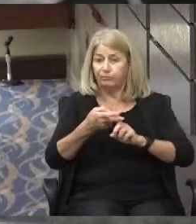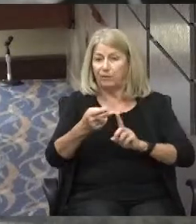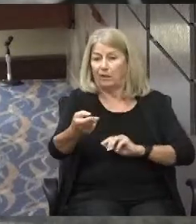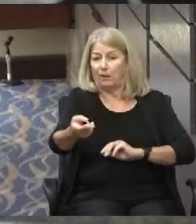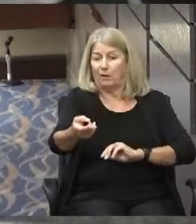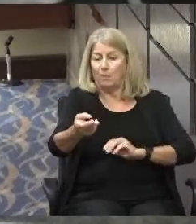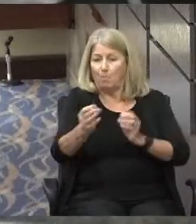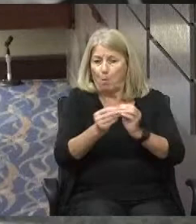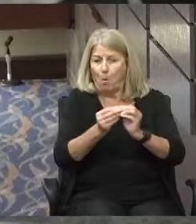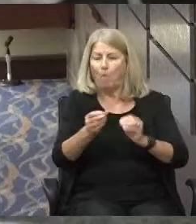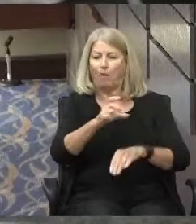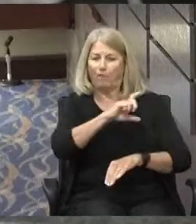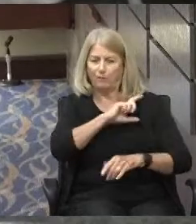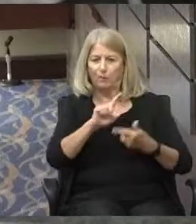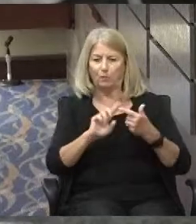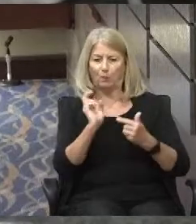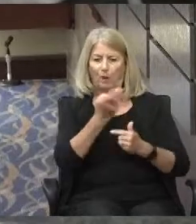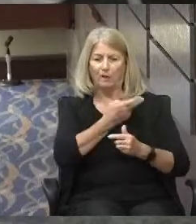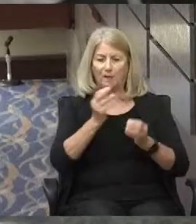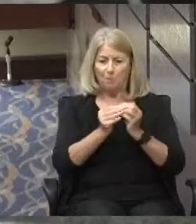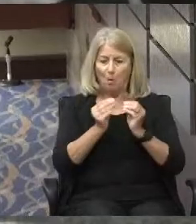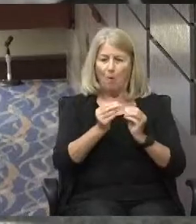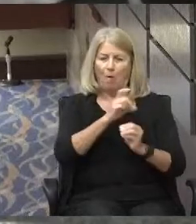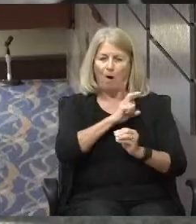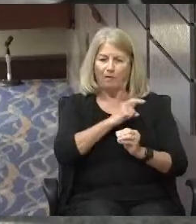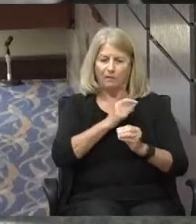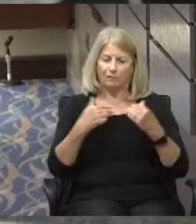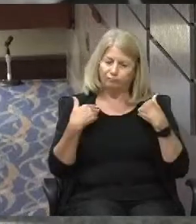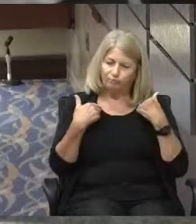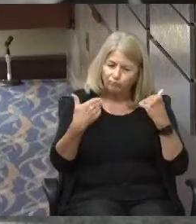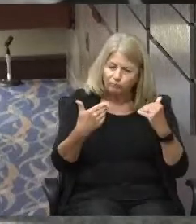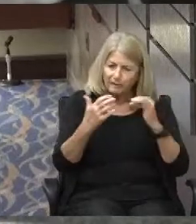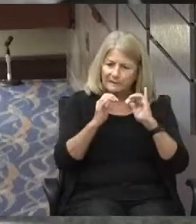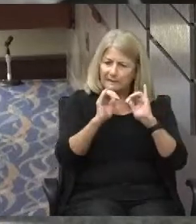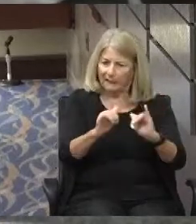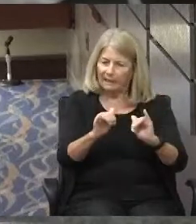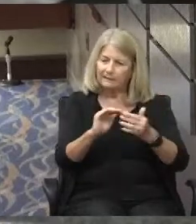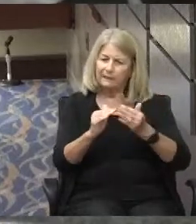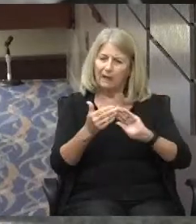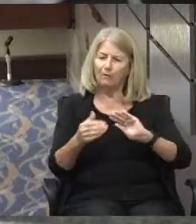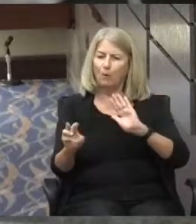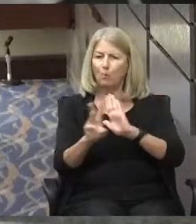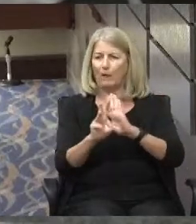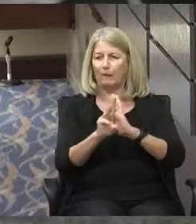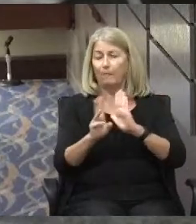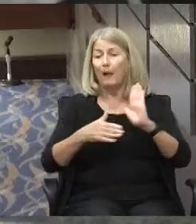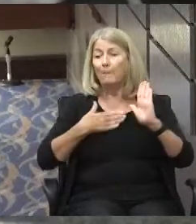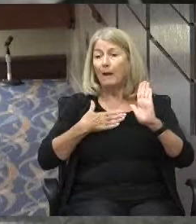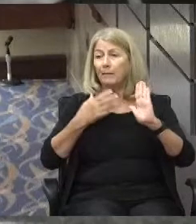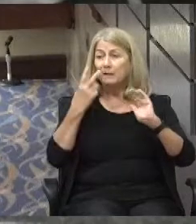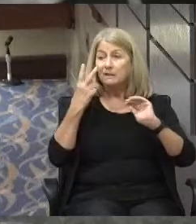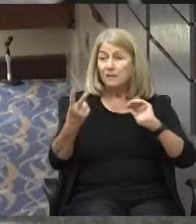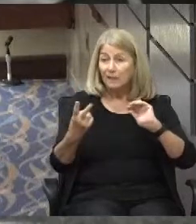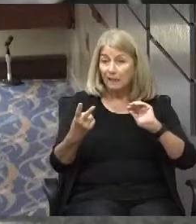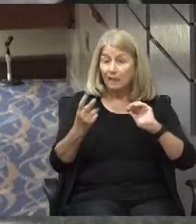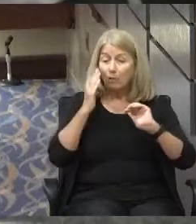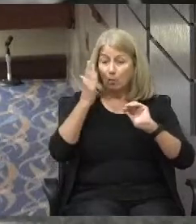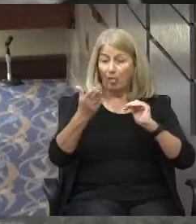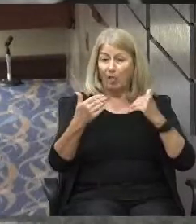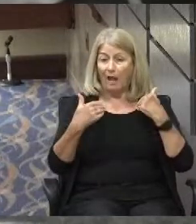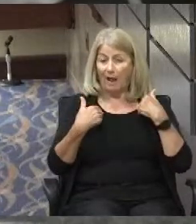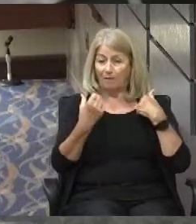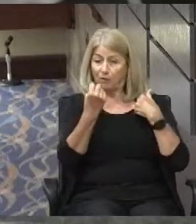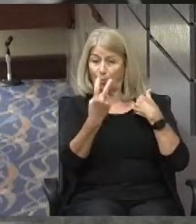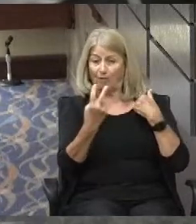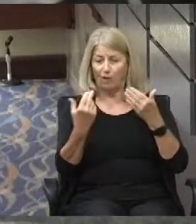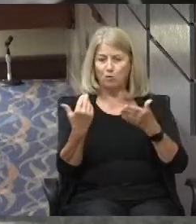more officers willing to stay on in the city of Waco. But I'm glad to see that we're going to have 12